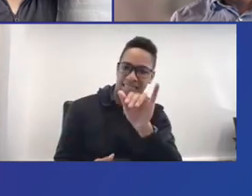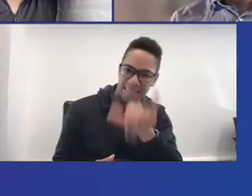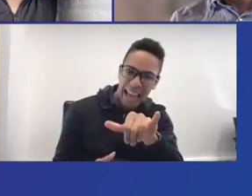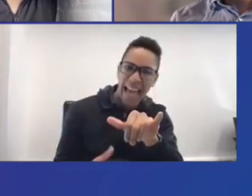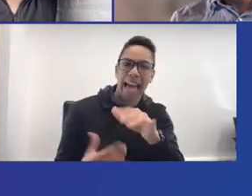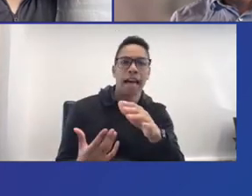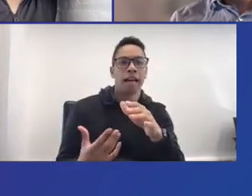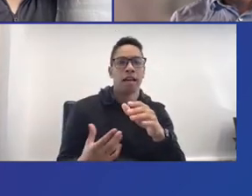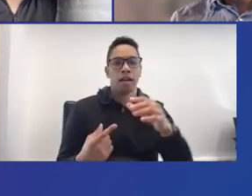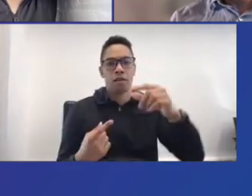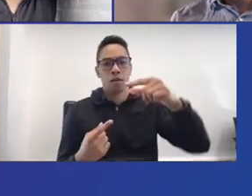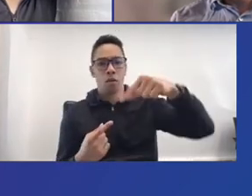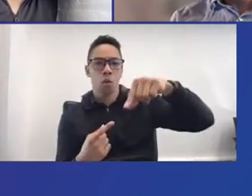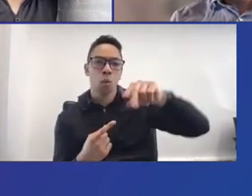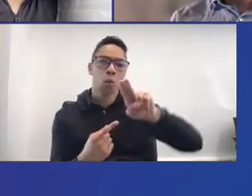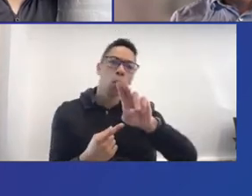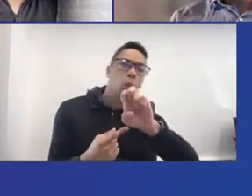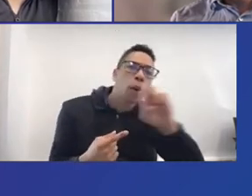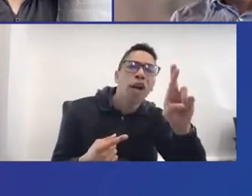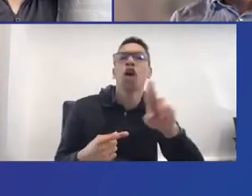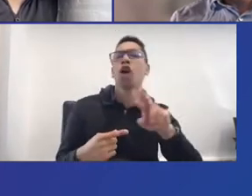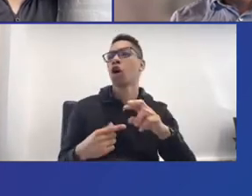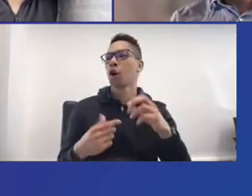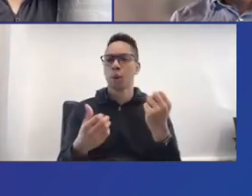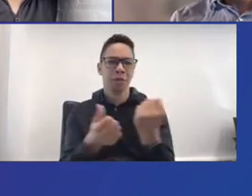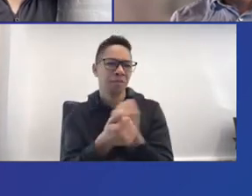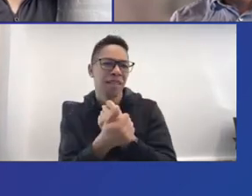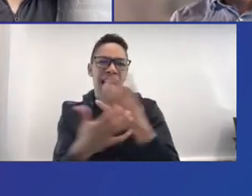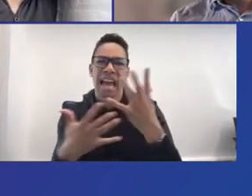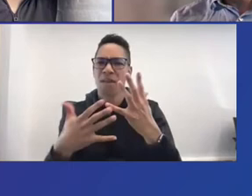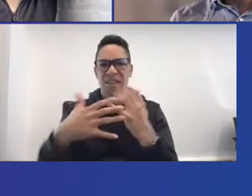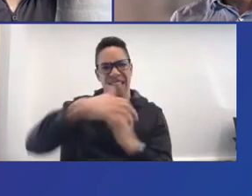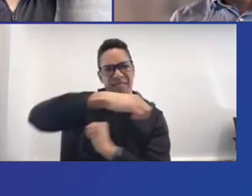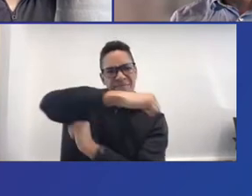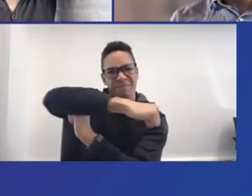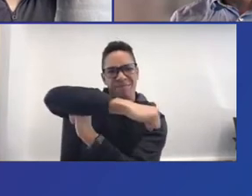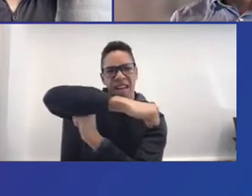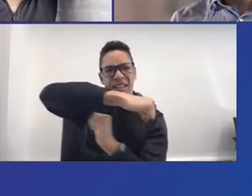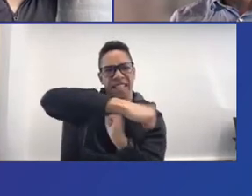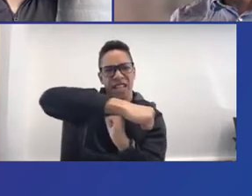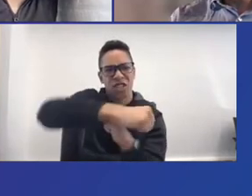It is queer. It is every aspect, the foundation of that word.